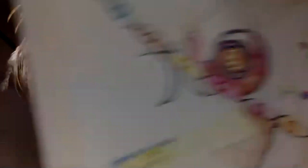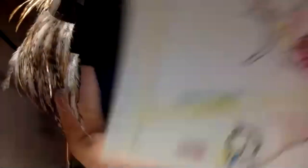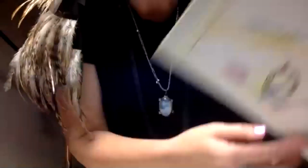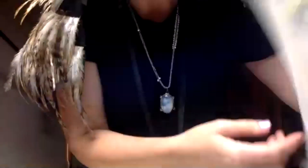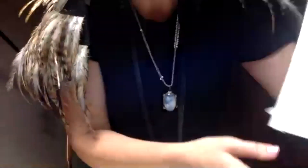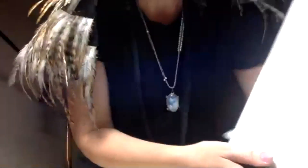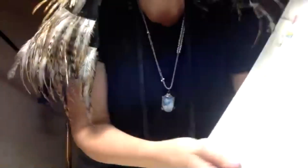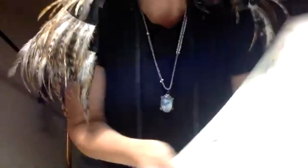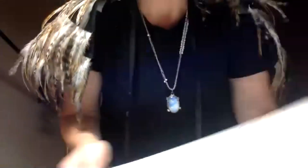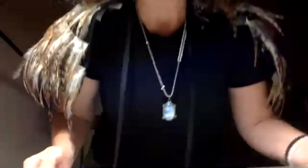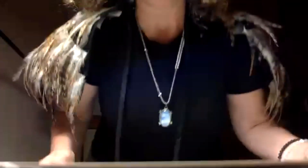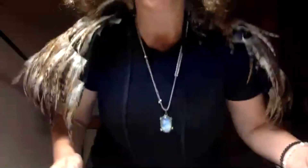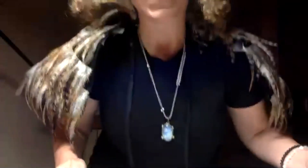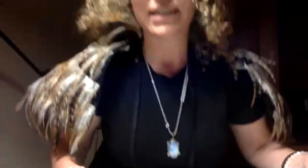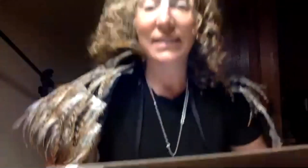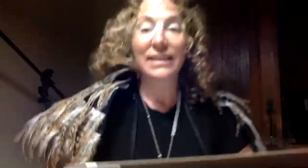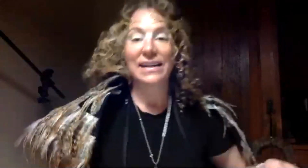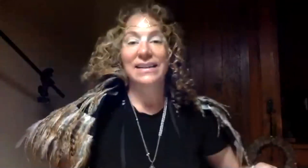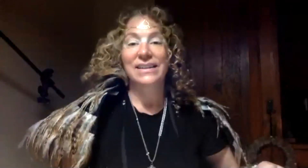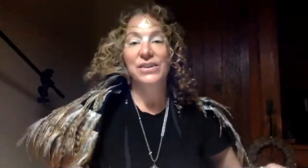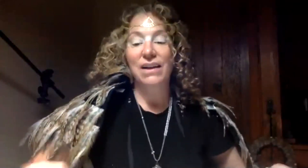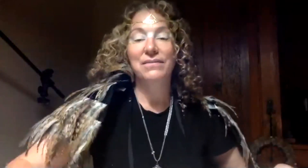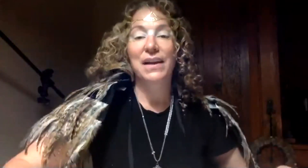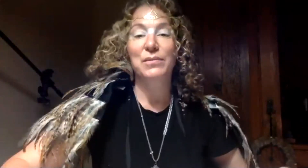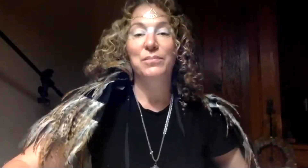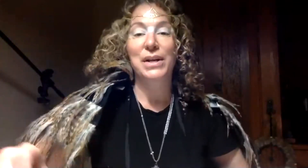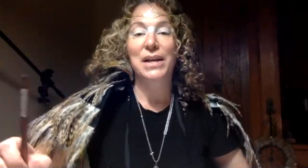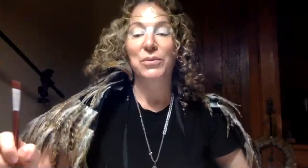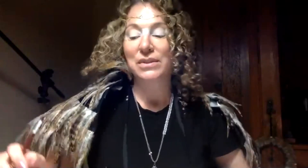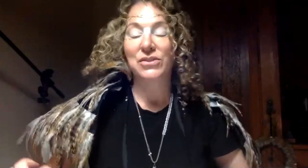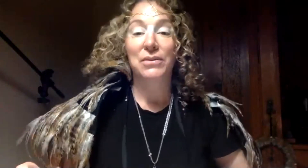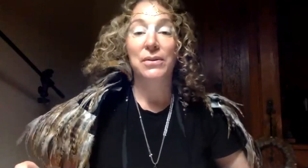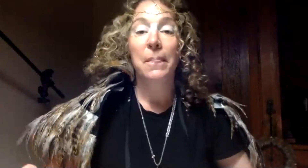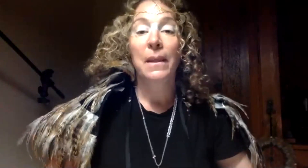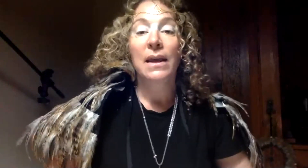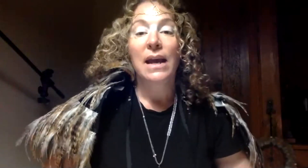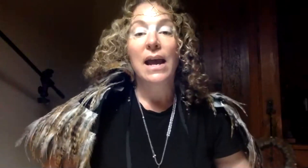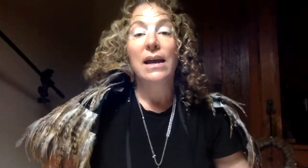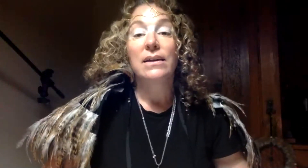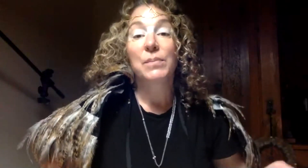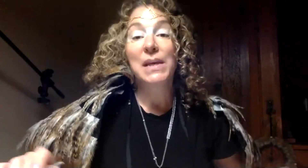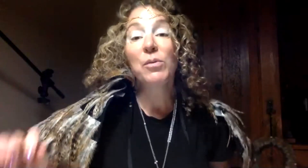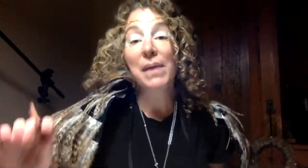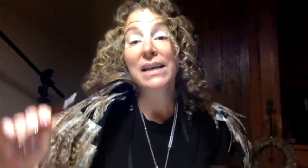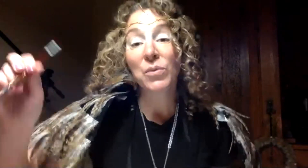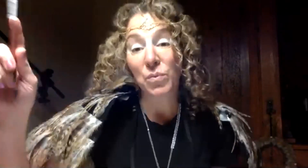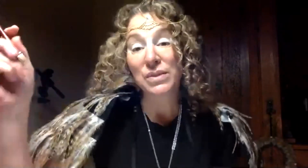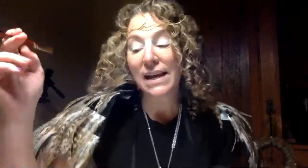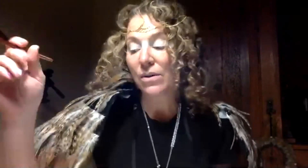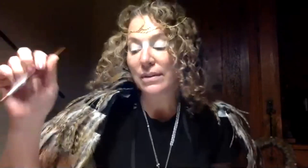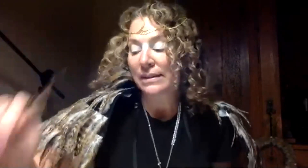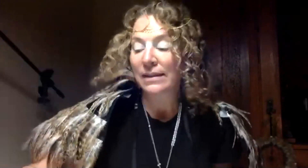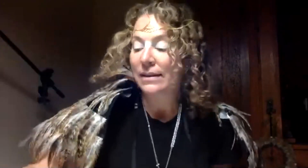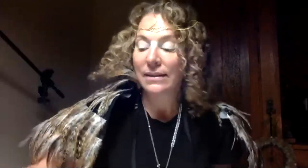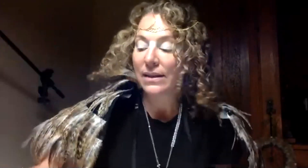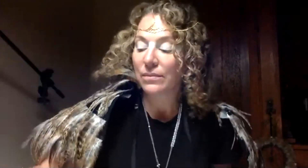You hate breaking the rules, right? Like, you're not a fan of breaking rules in general. The people making the rules